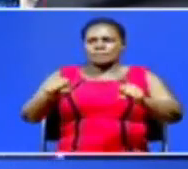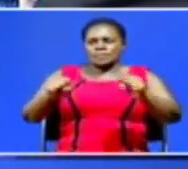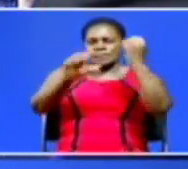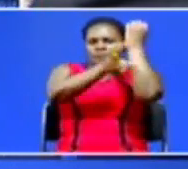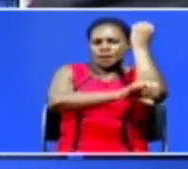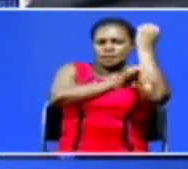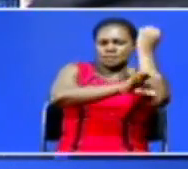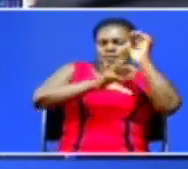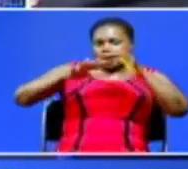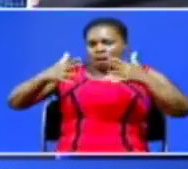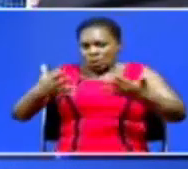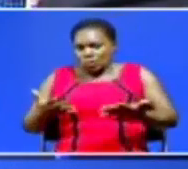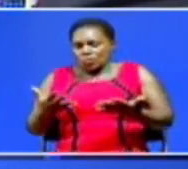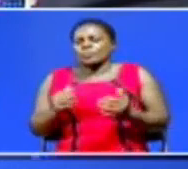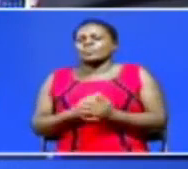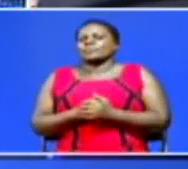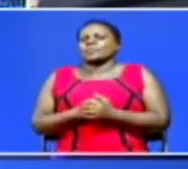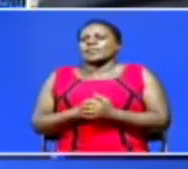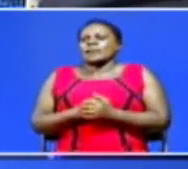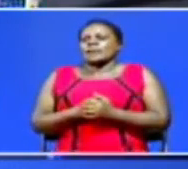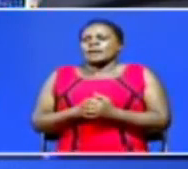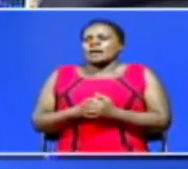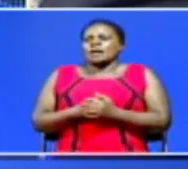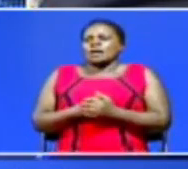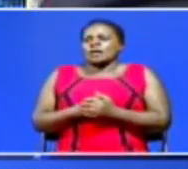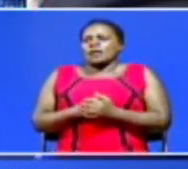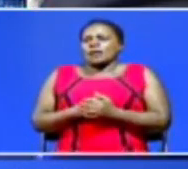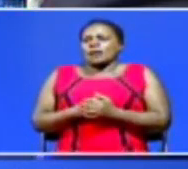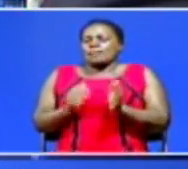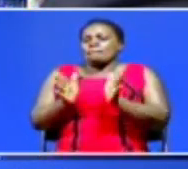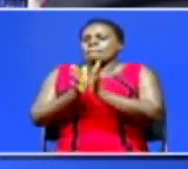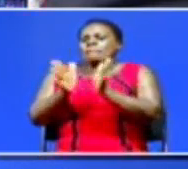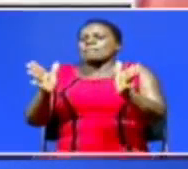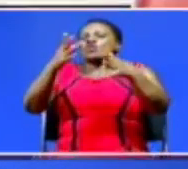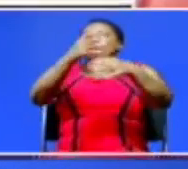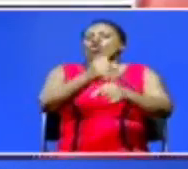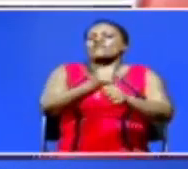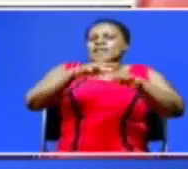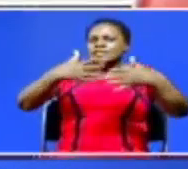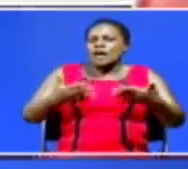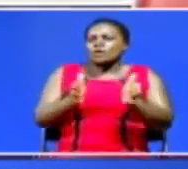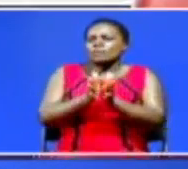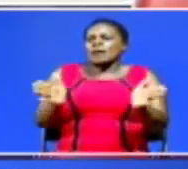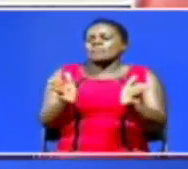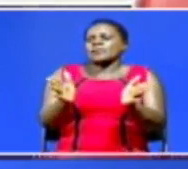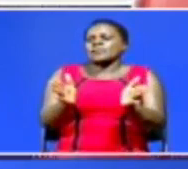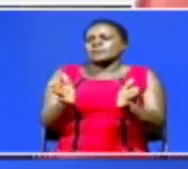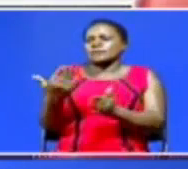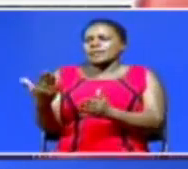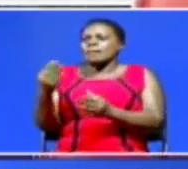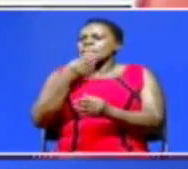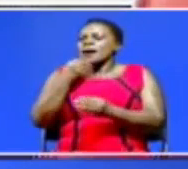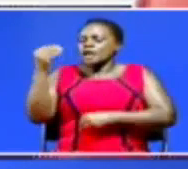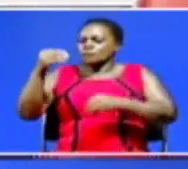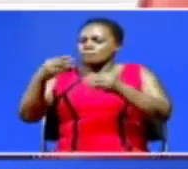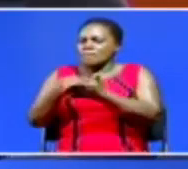country is how much confidence the citizens have in public facilities. The monies contributed